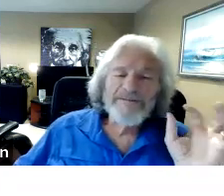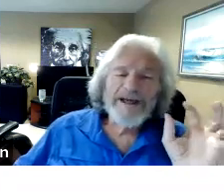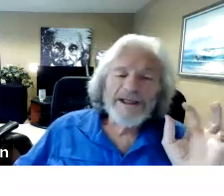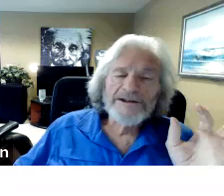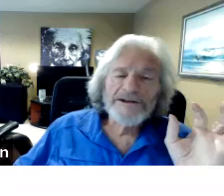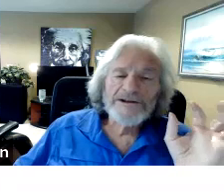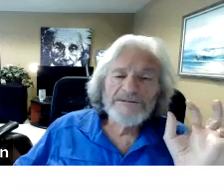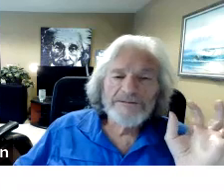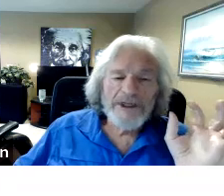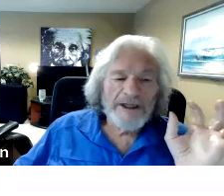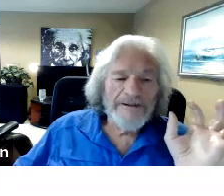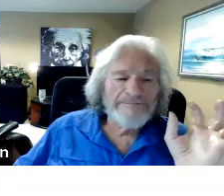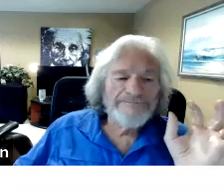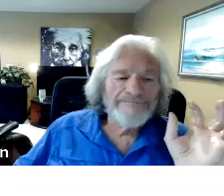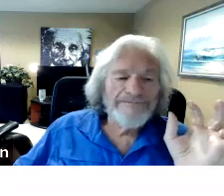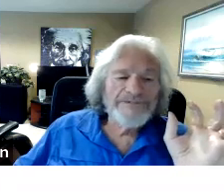pamphlet on